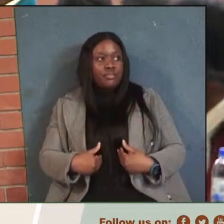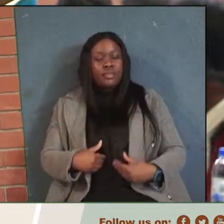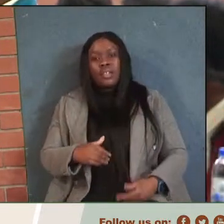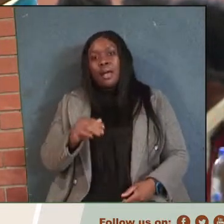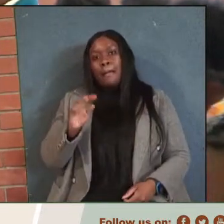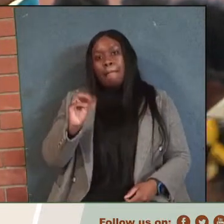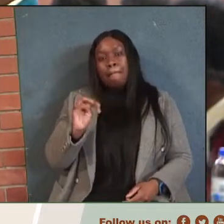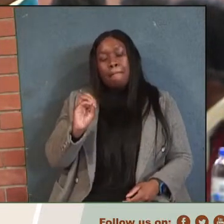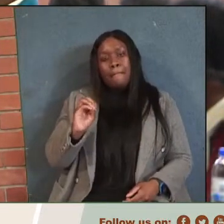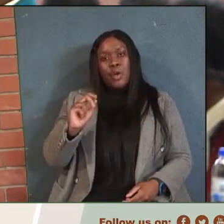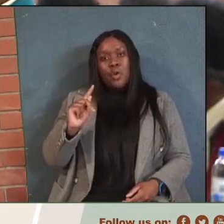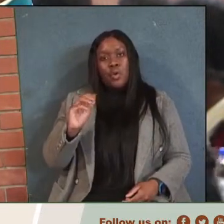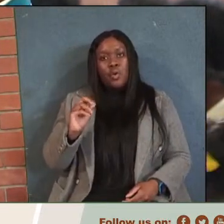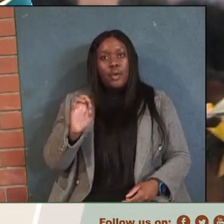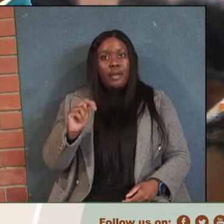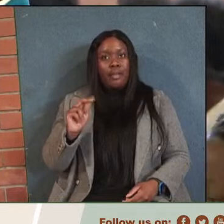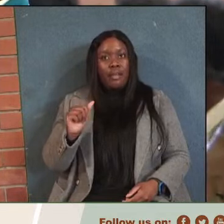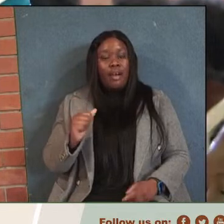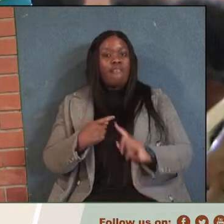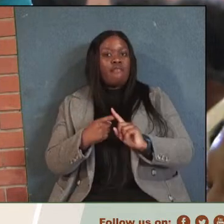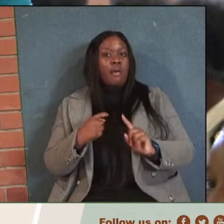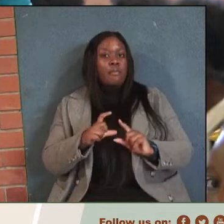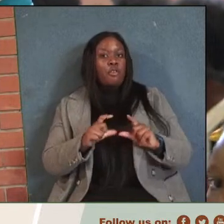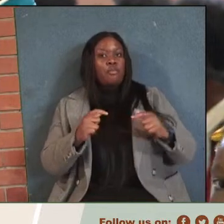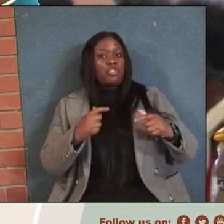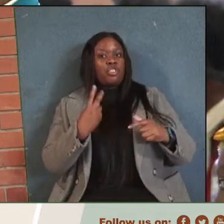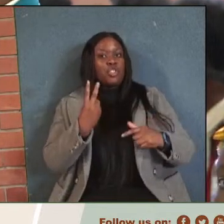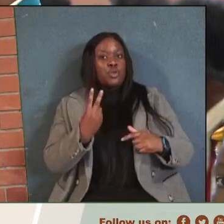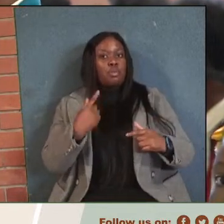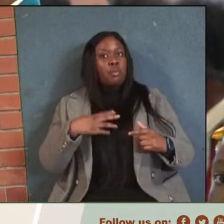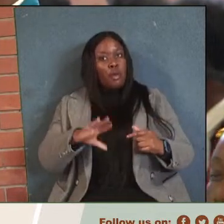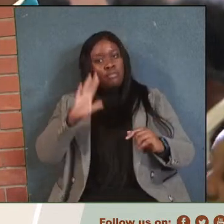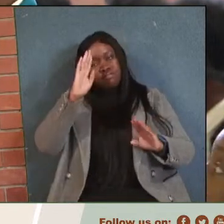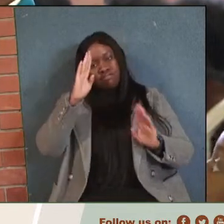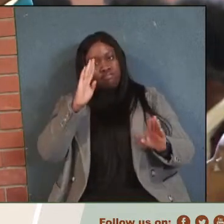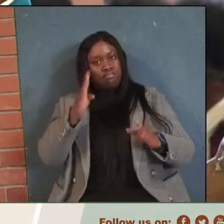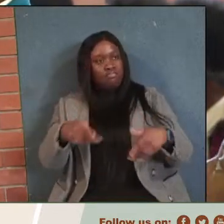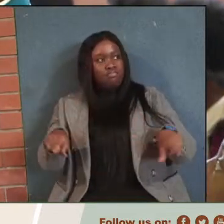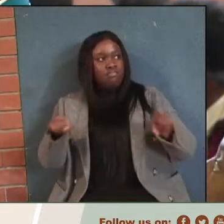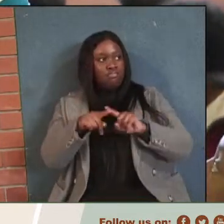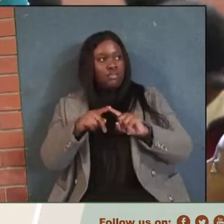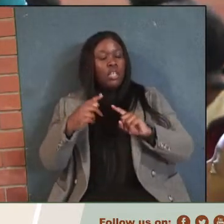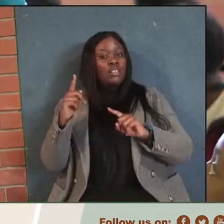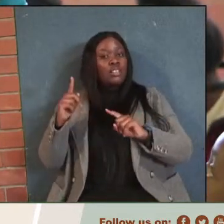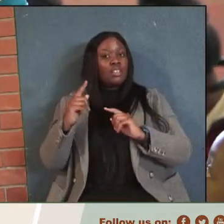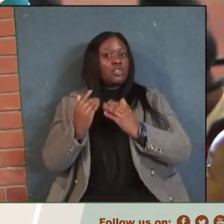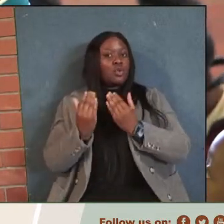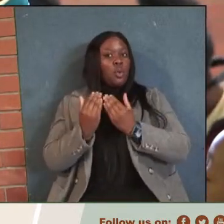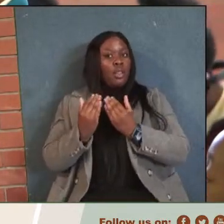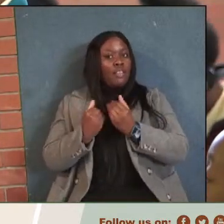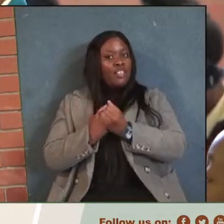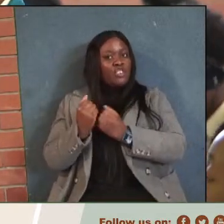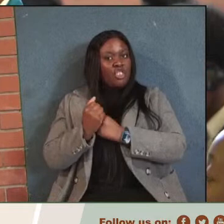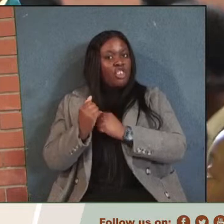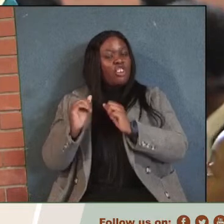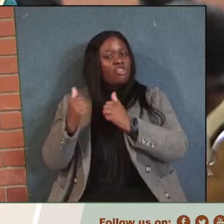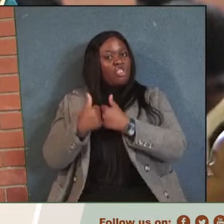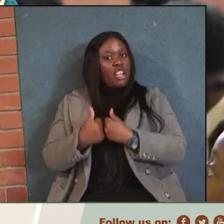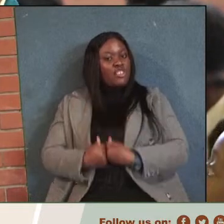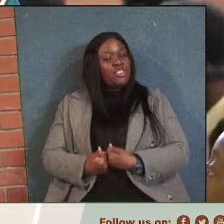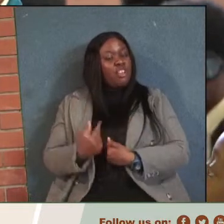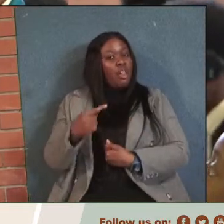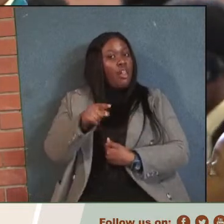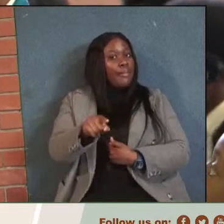Honorable Mukwena from Commission 2, and I would like to address the House on the challenges on school infrastructure. As Commission